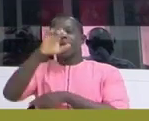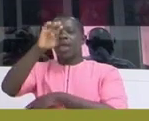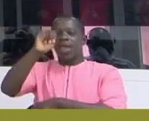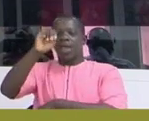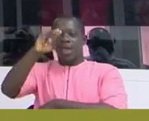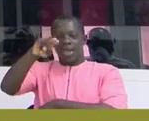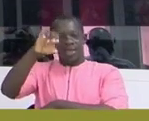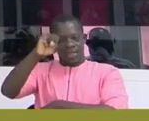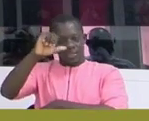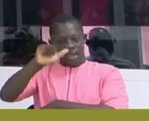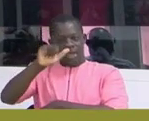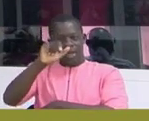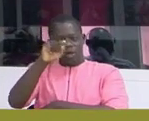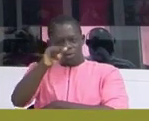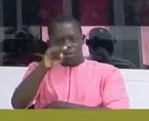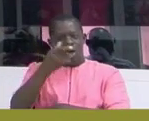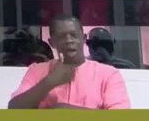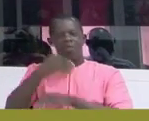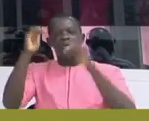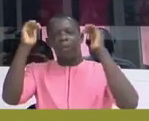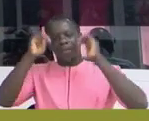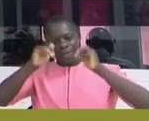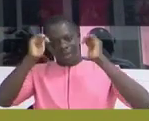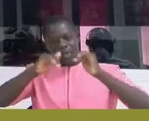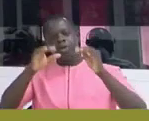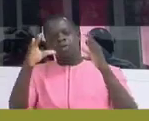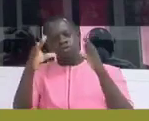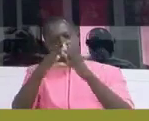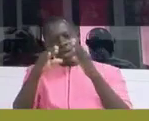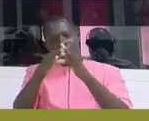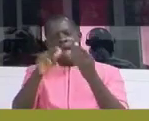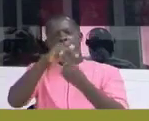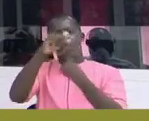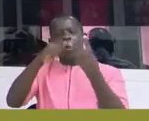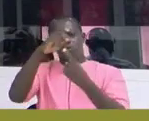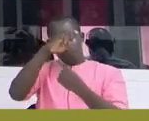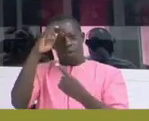Sir, did you have a meeting with him about the work that took you